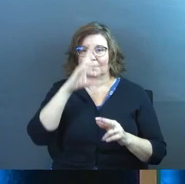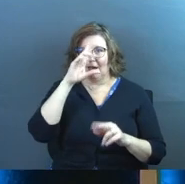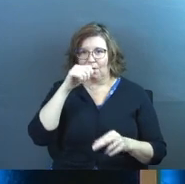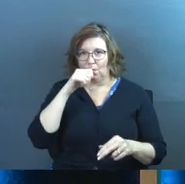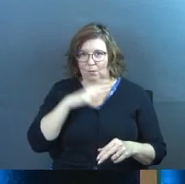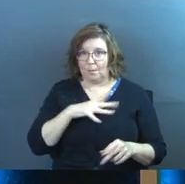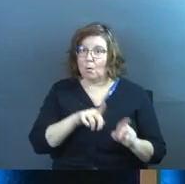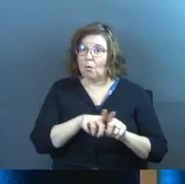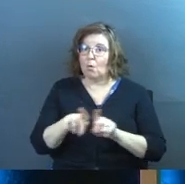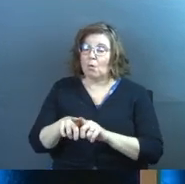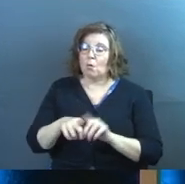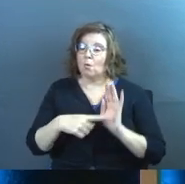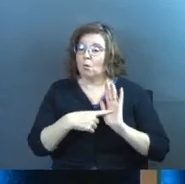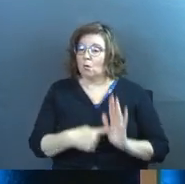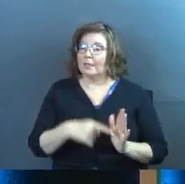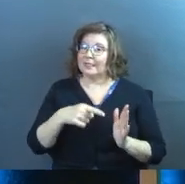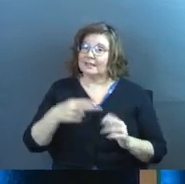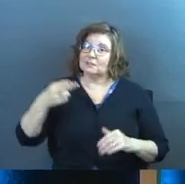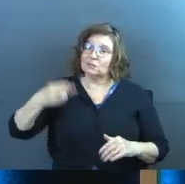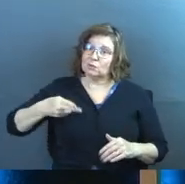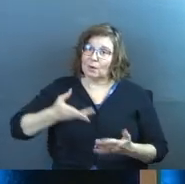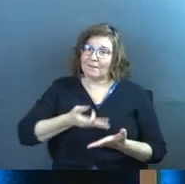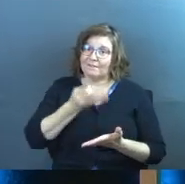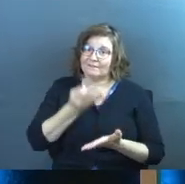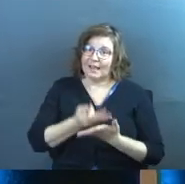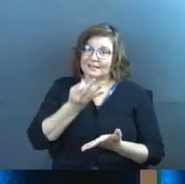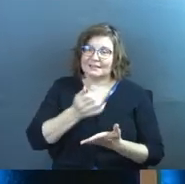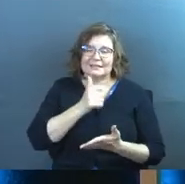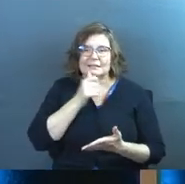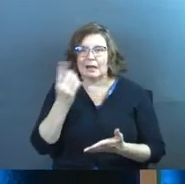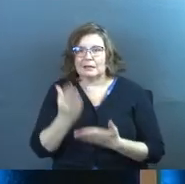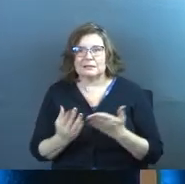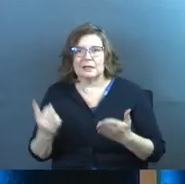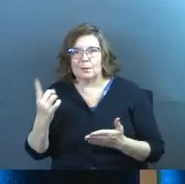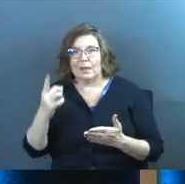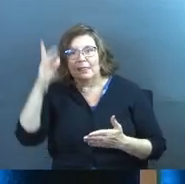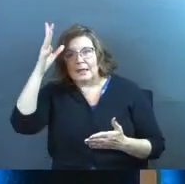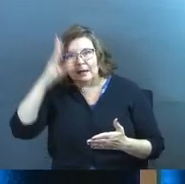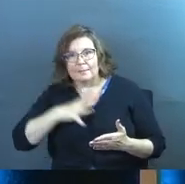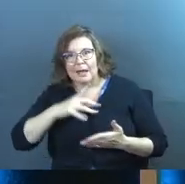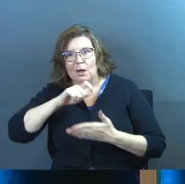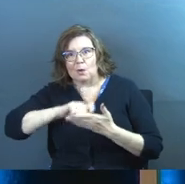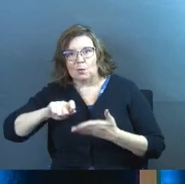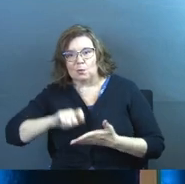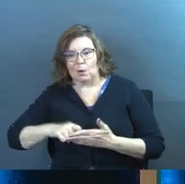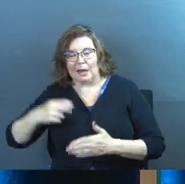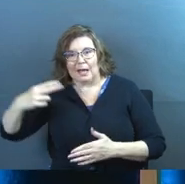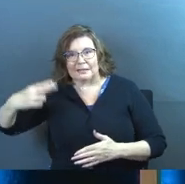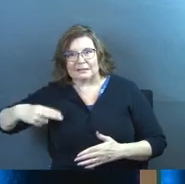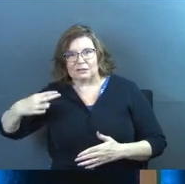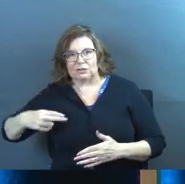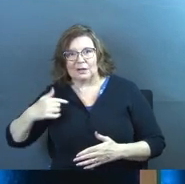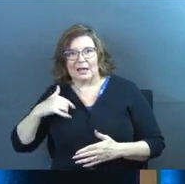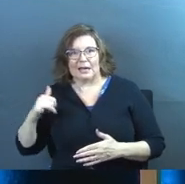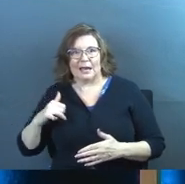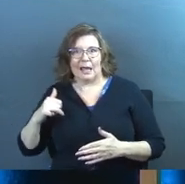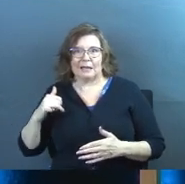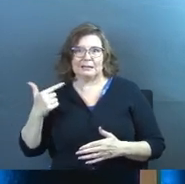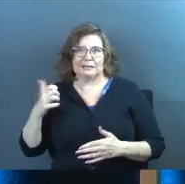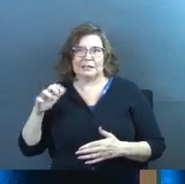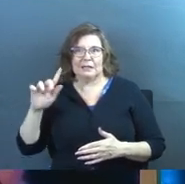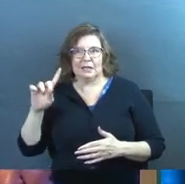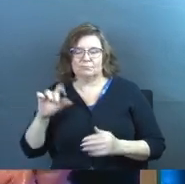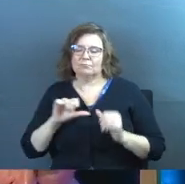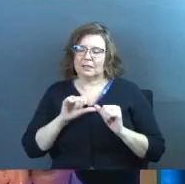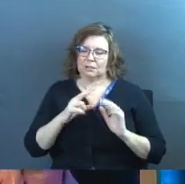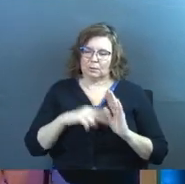Also an indication that this is historical fact. It's not someone that a man wrote as history and as legend. Let's